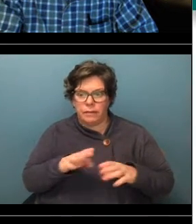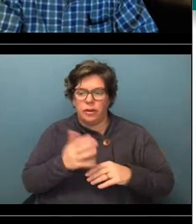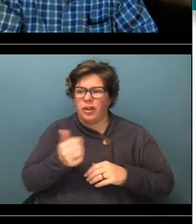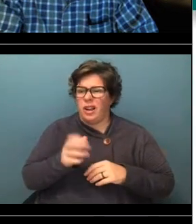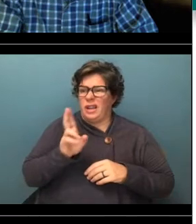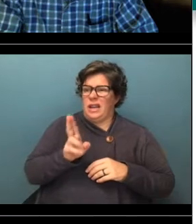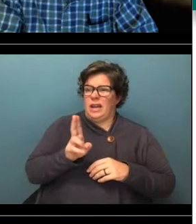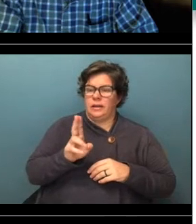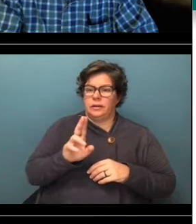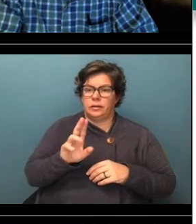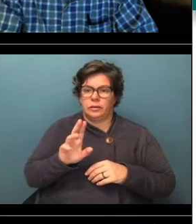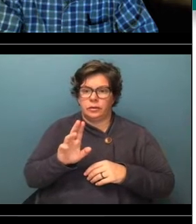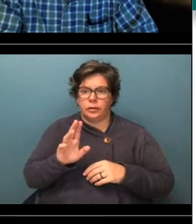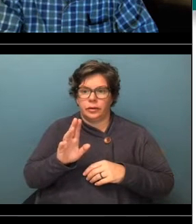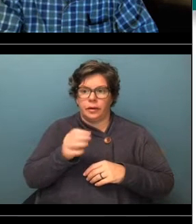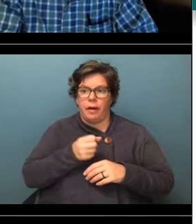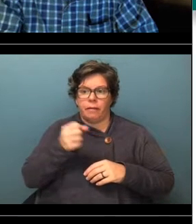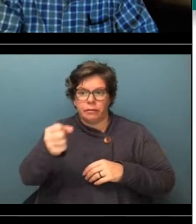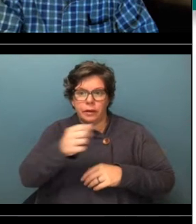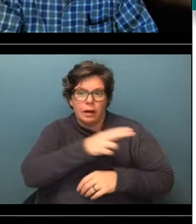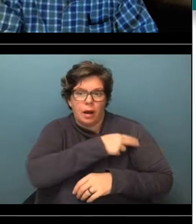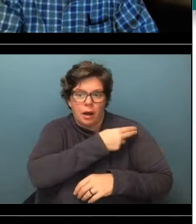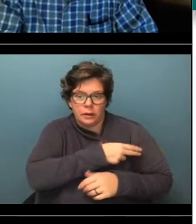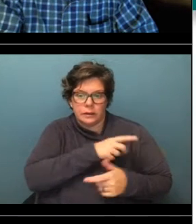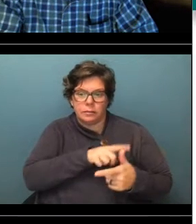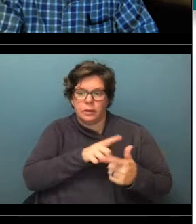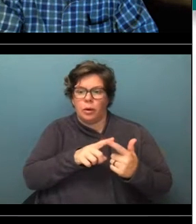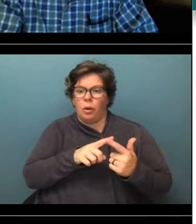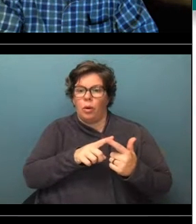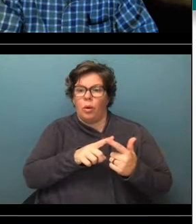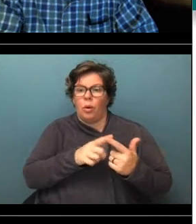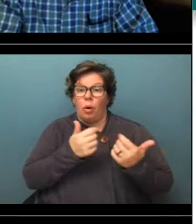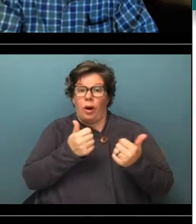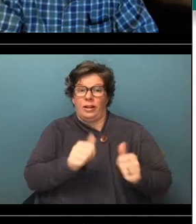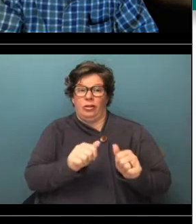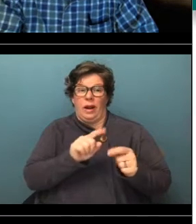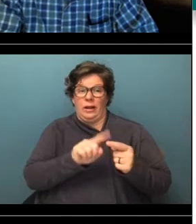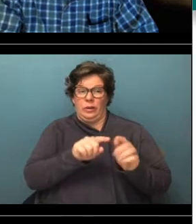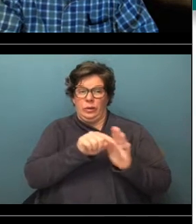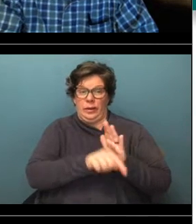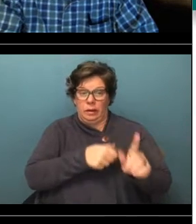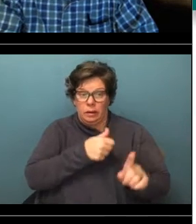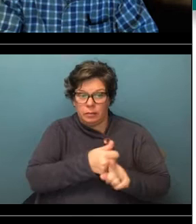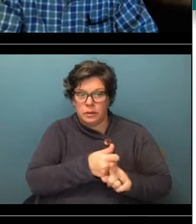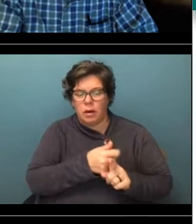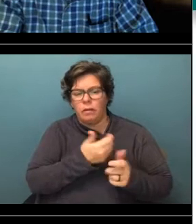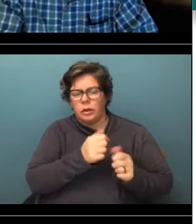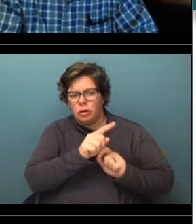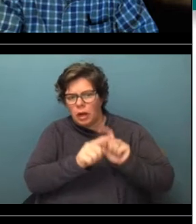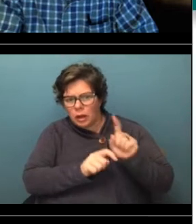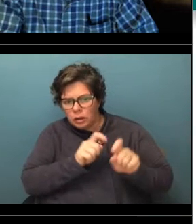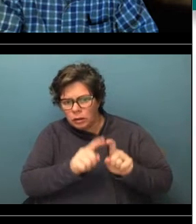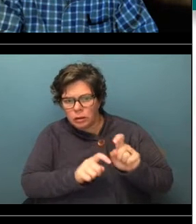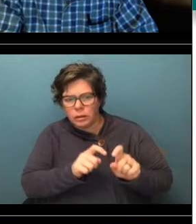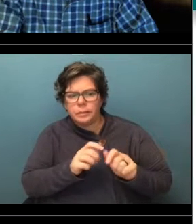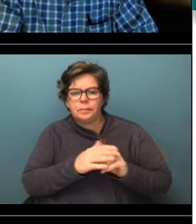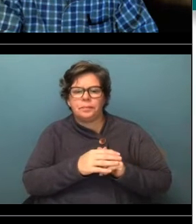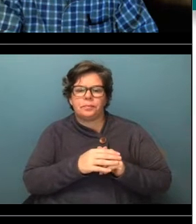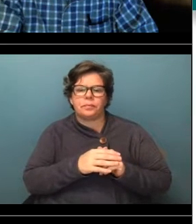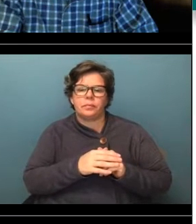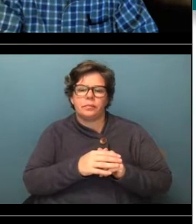history of hospitalization or any history of suicide attempts and so forth. And then, and